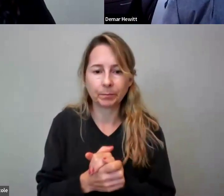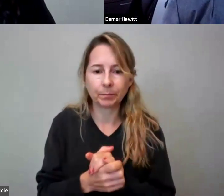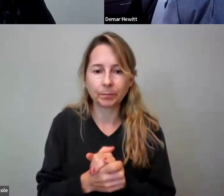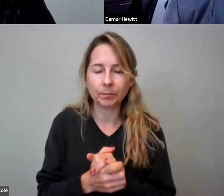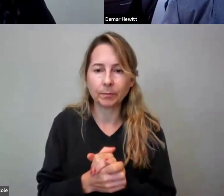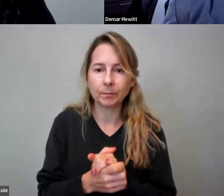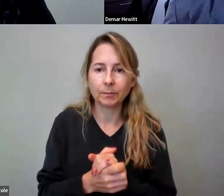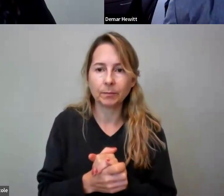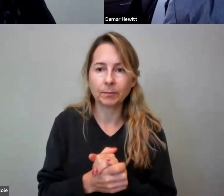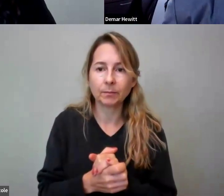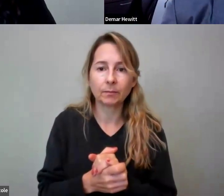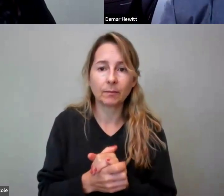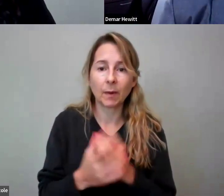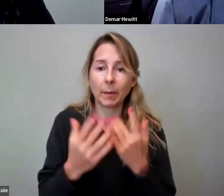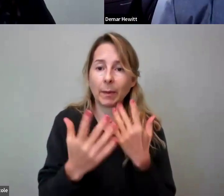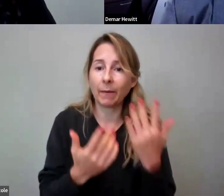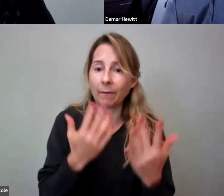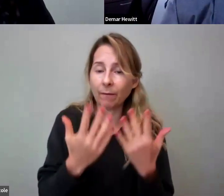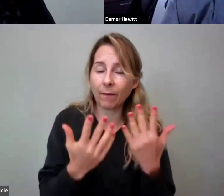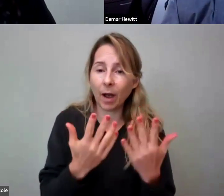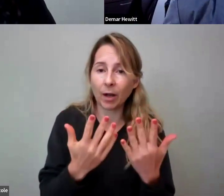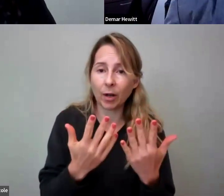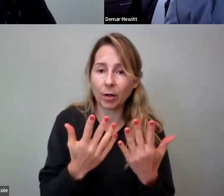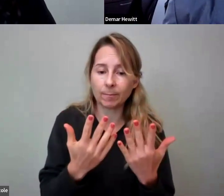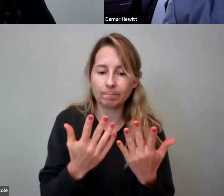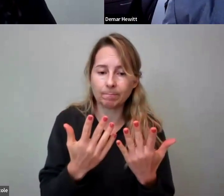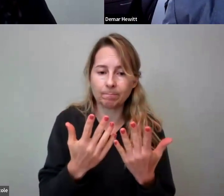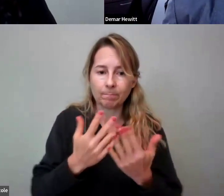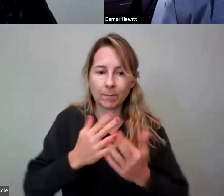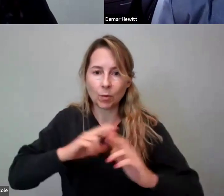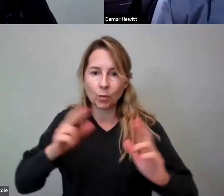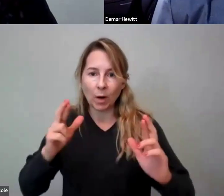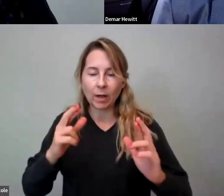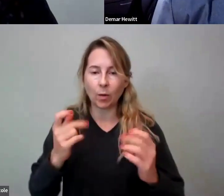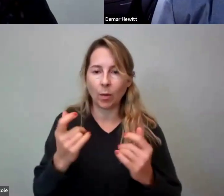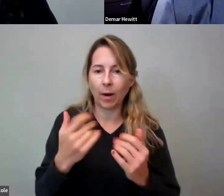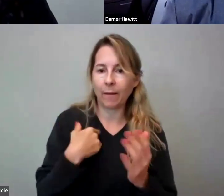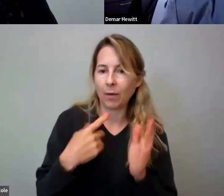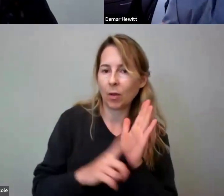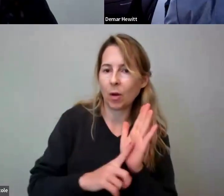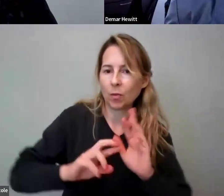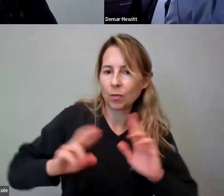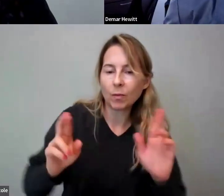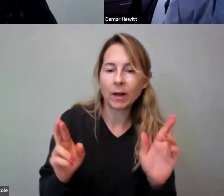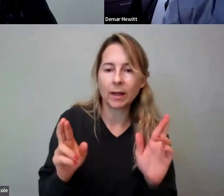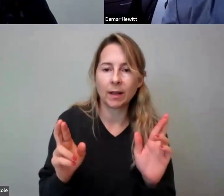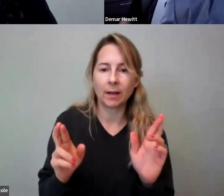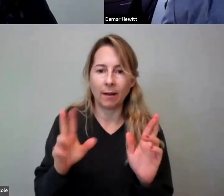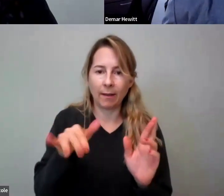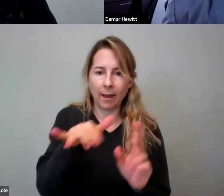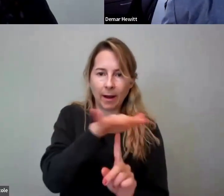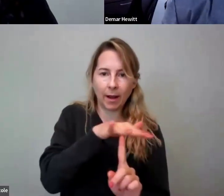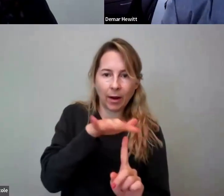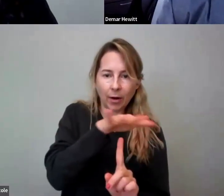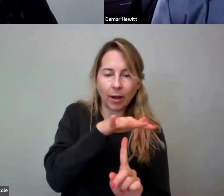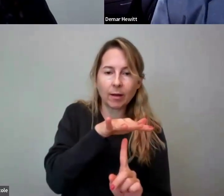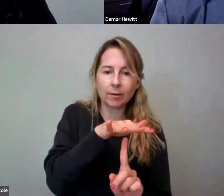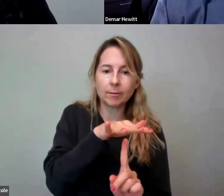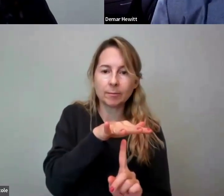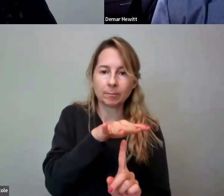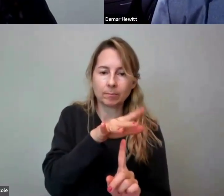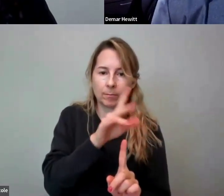certain fire mitigants or fire alerts in that area where you store